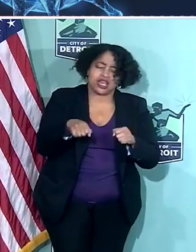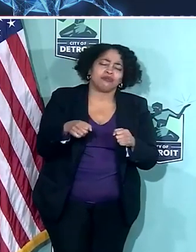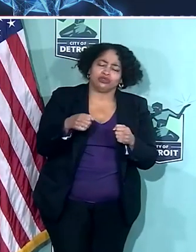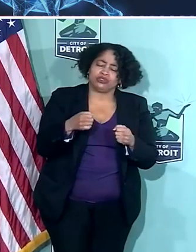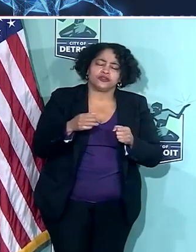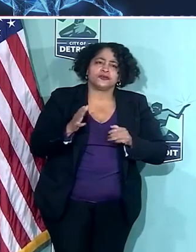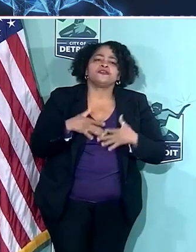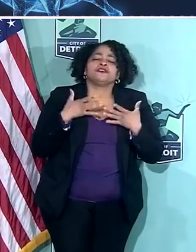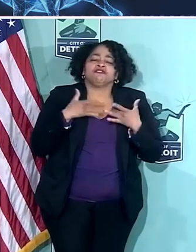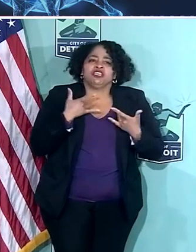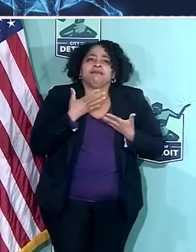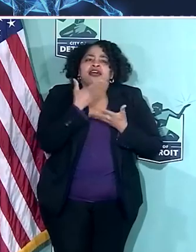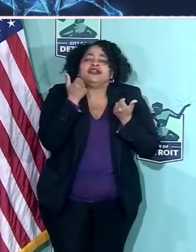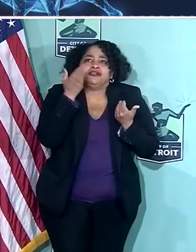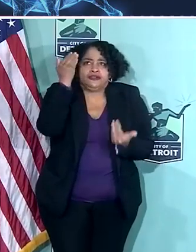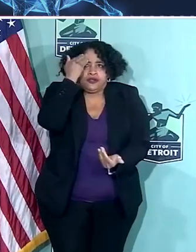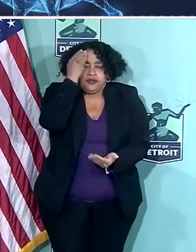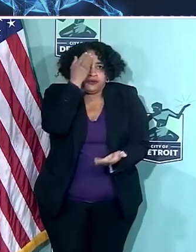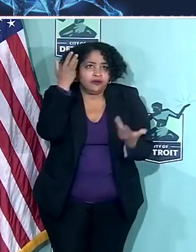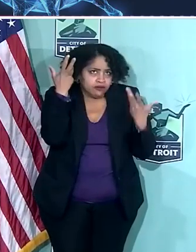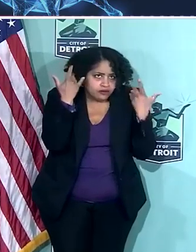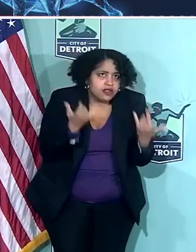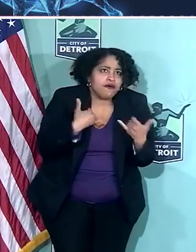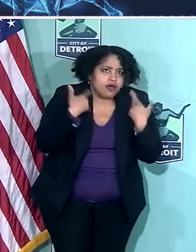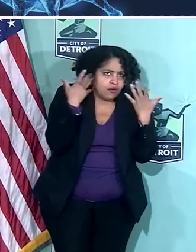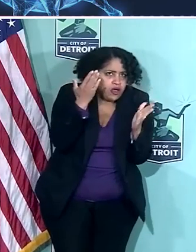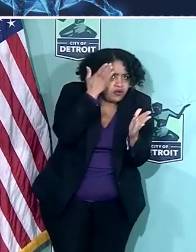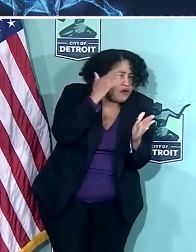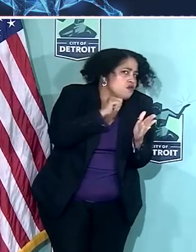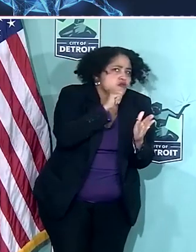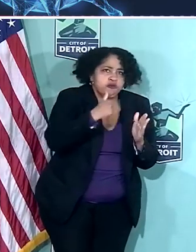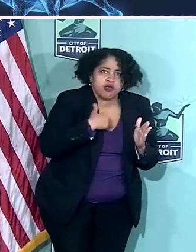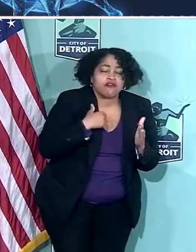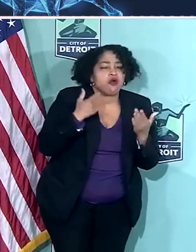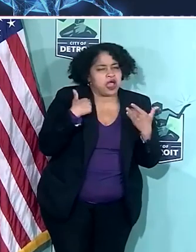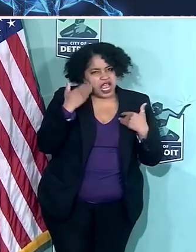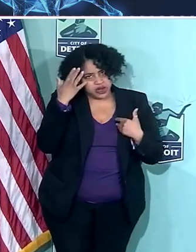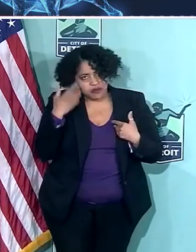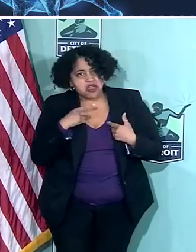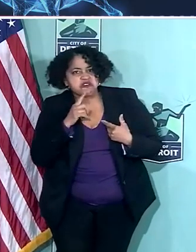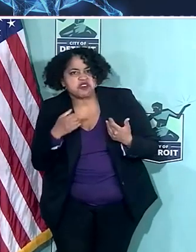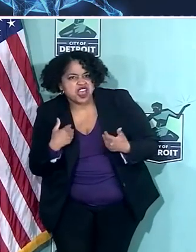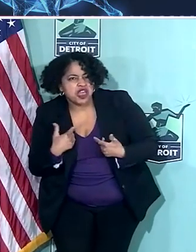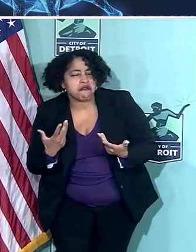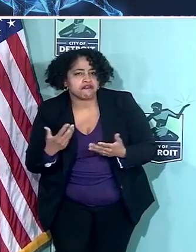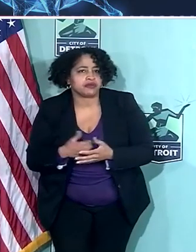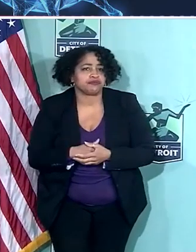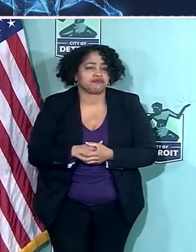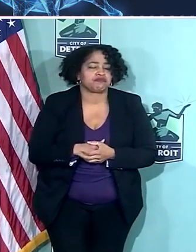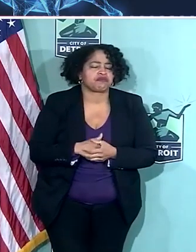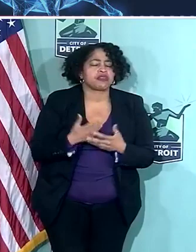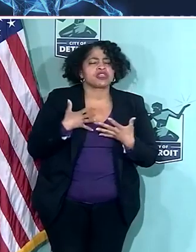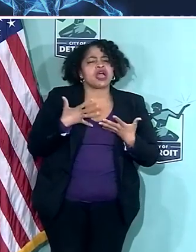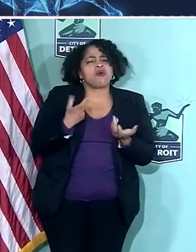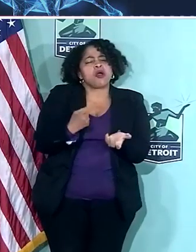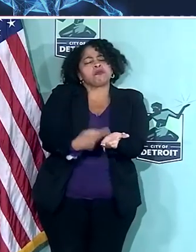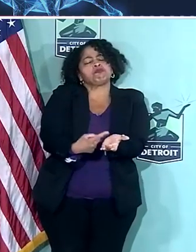have about whether you are or not infectious. I want to talk